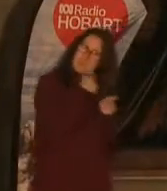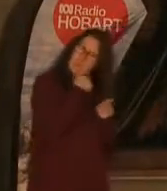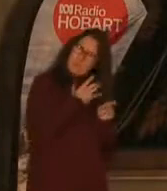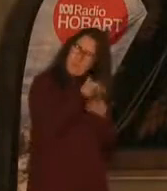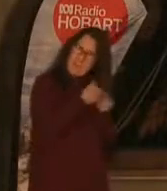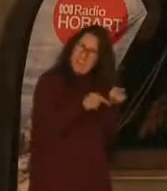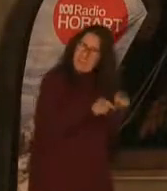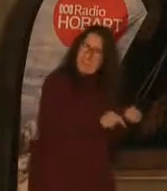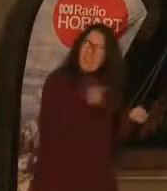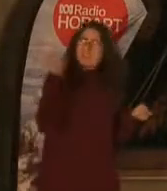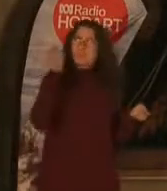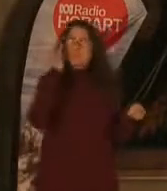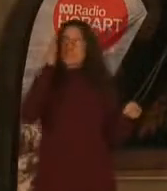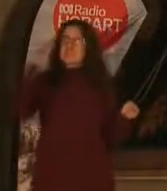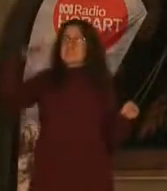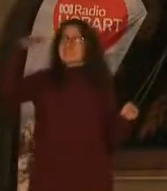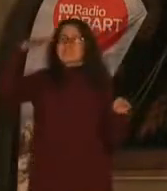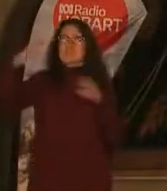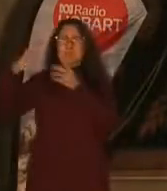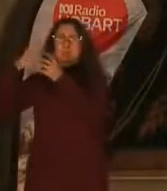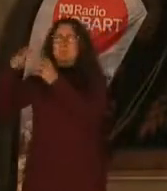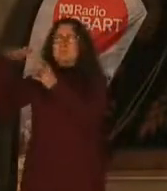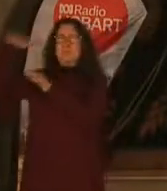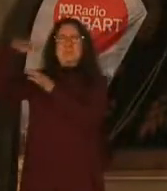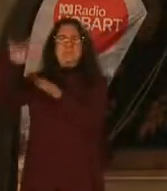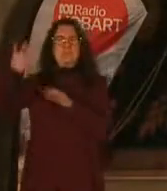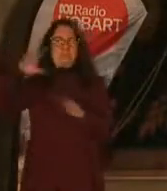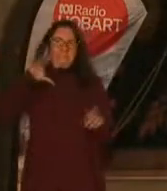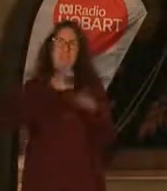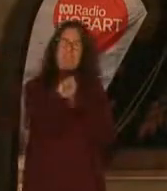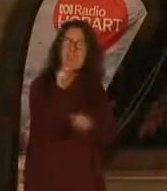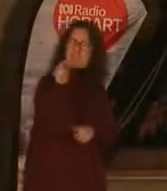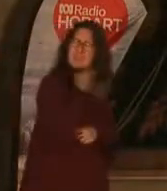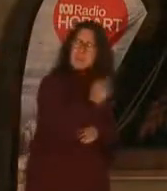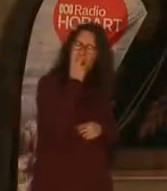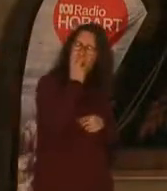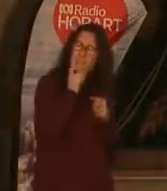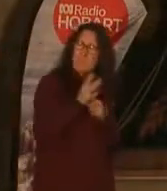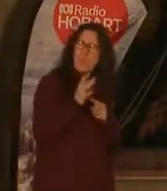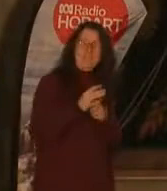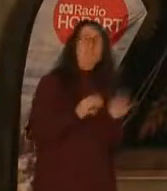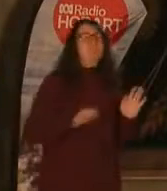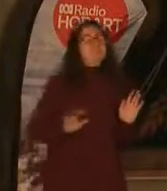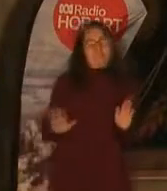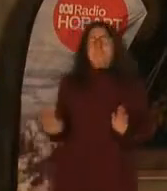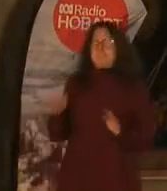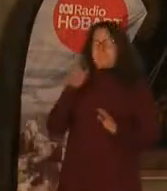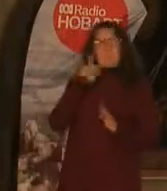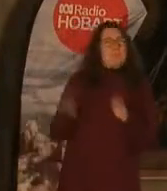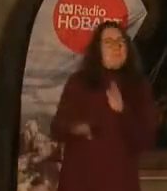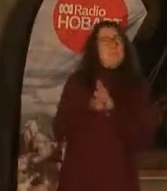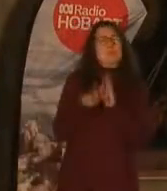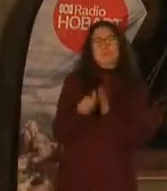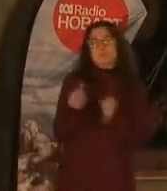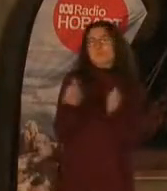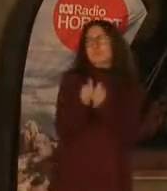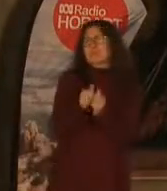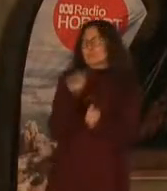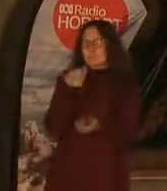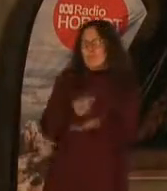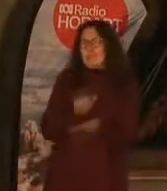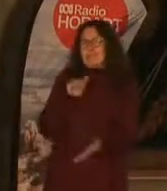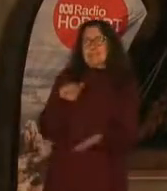think that's a really good point, and you're absolutely right, Nunami, and I think it's because Western science is